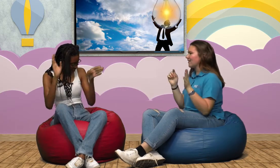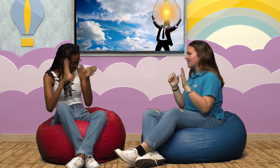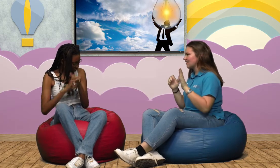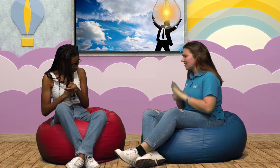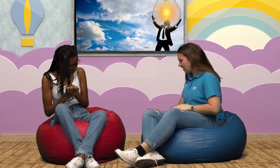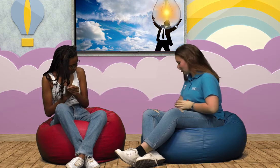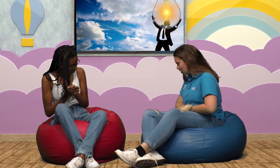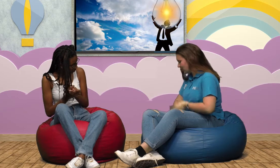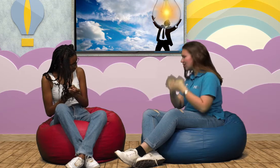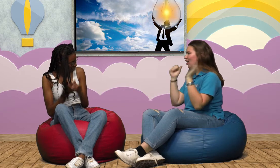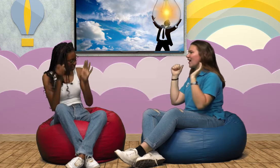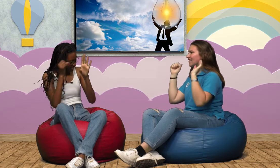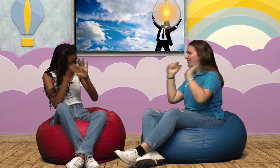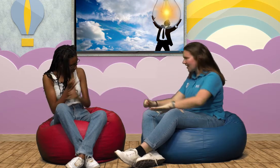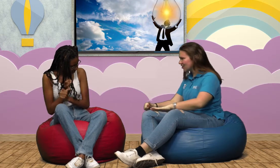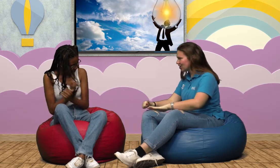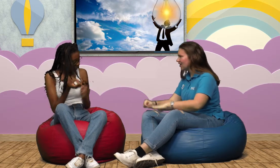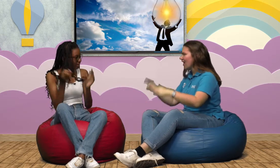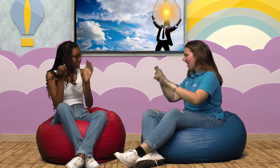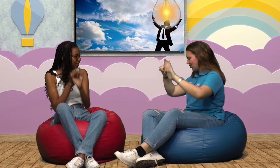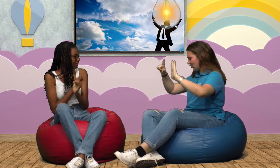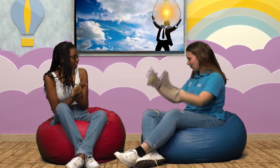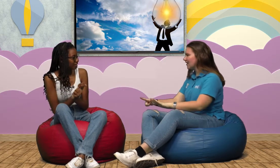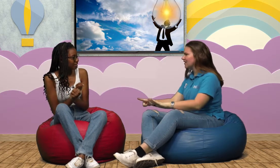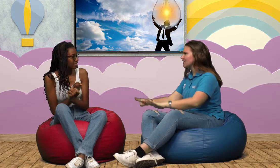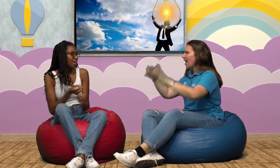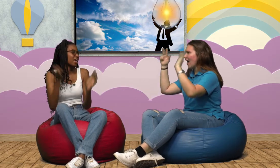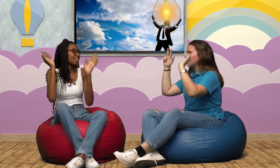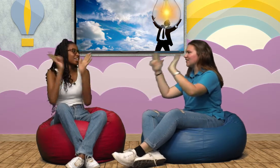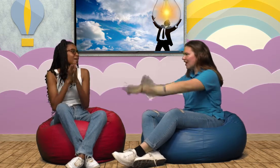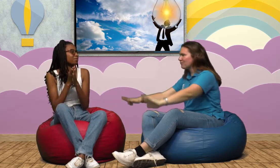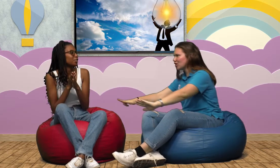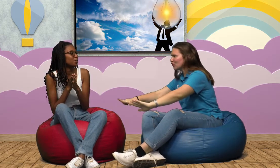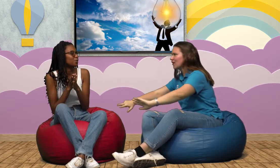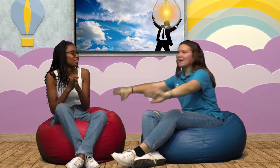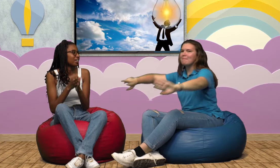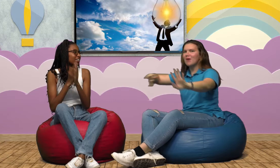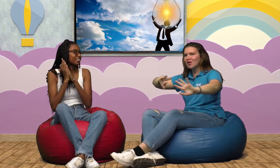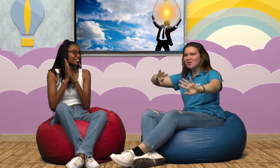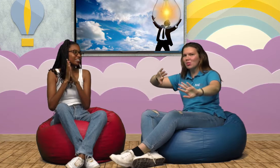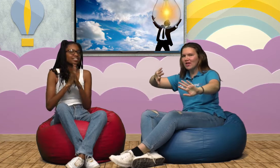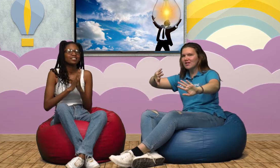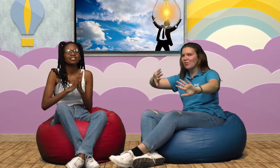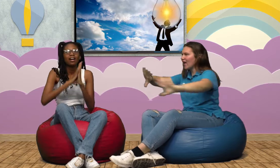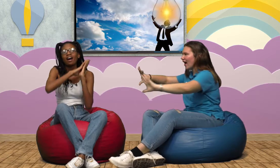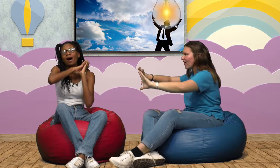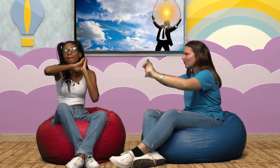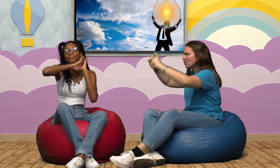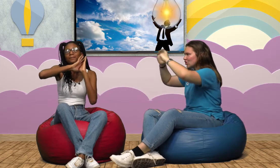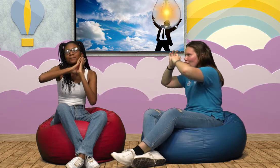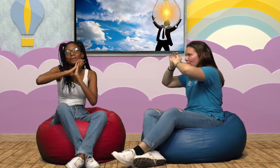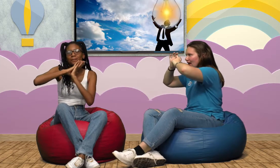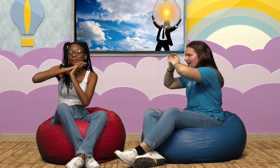and then Jupiter, and Saturn, and Uranus, and Neptune, and bonus point, we have